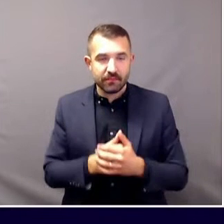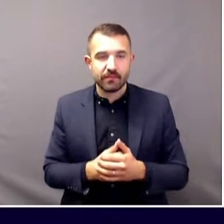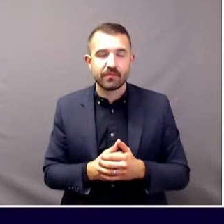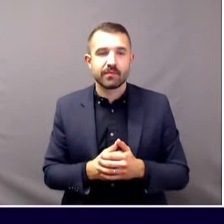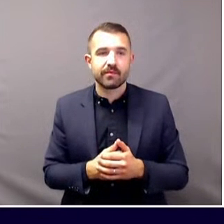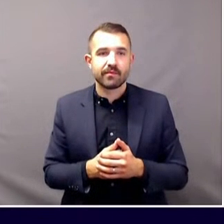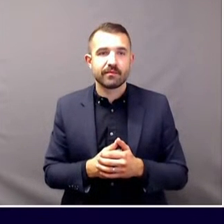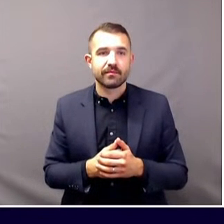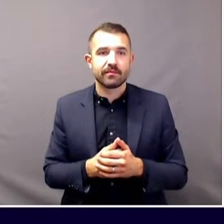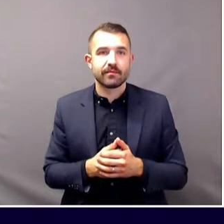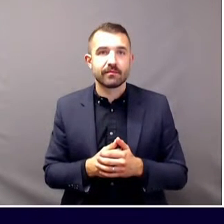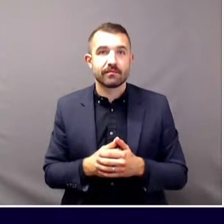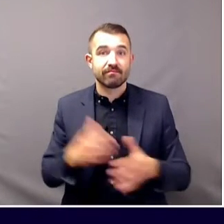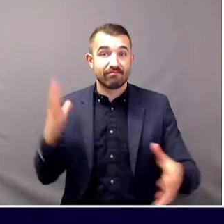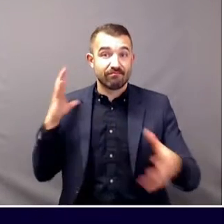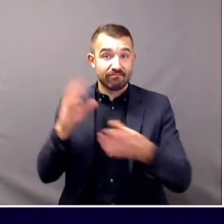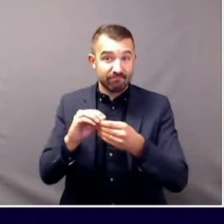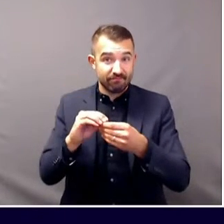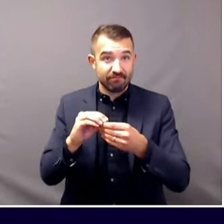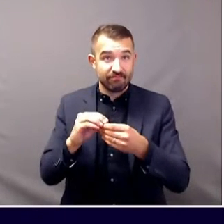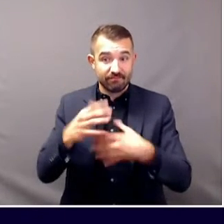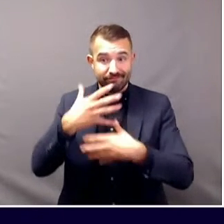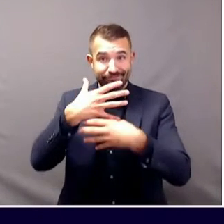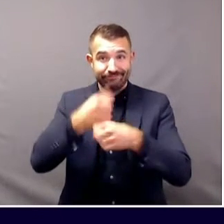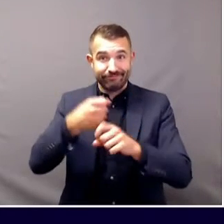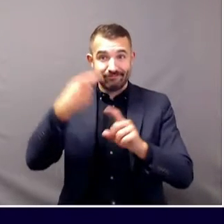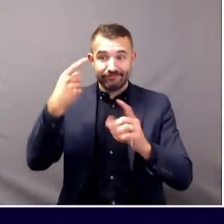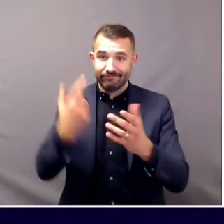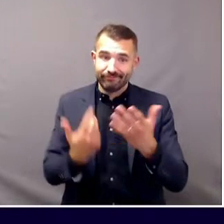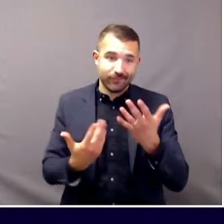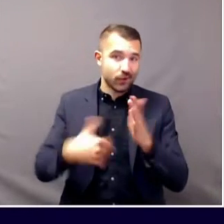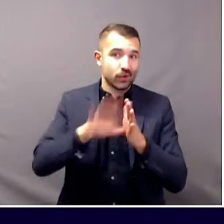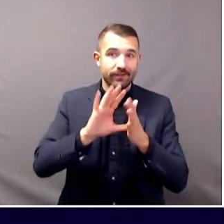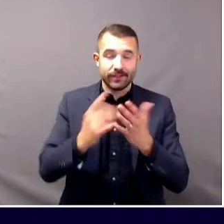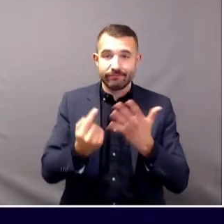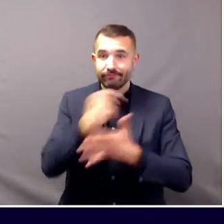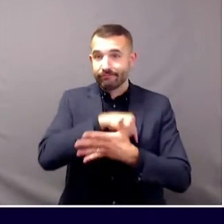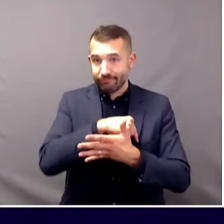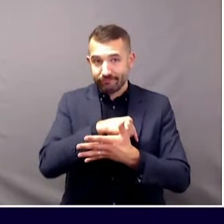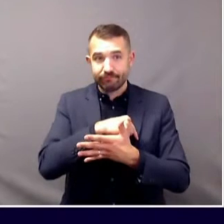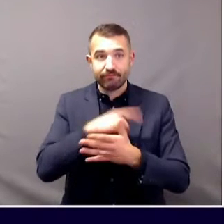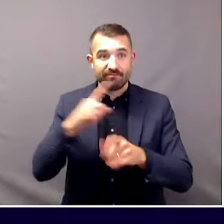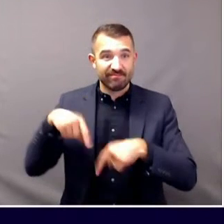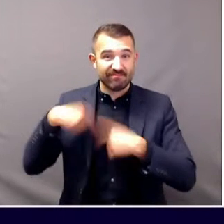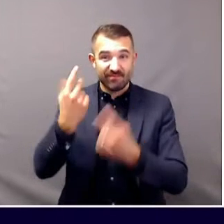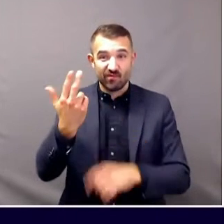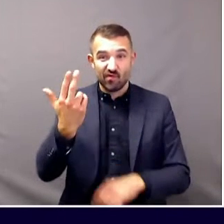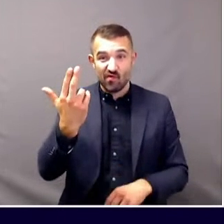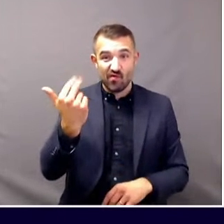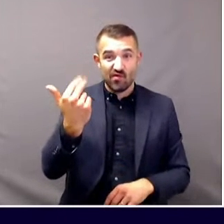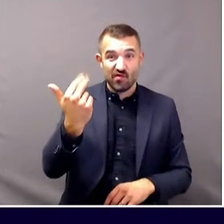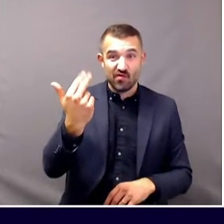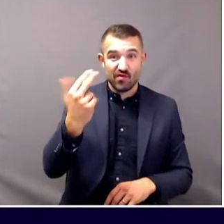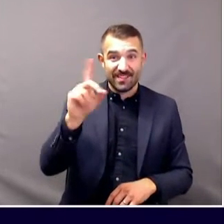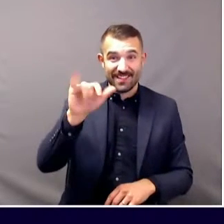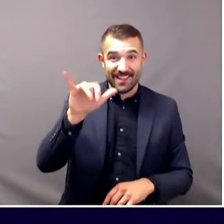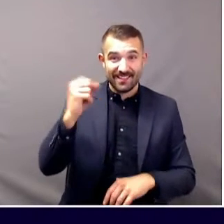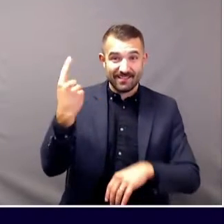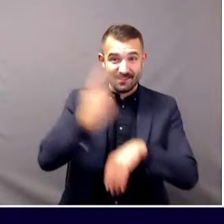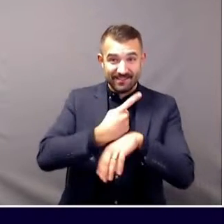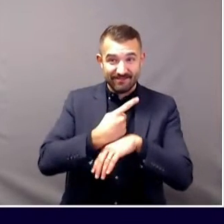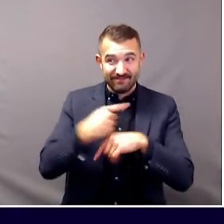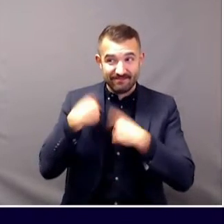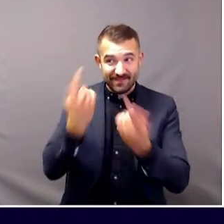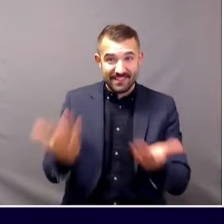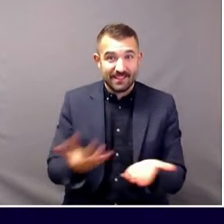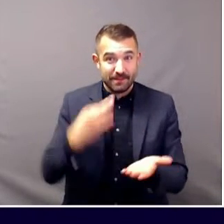recapping where we started, which is just in the past 13 days across Maine, the